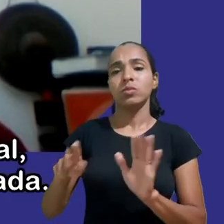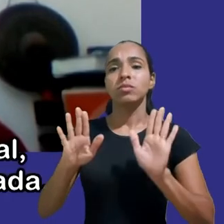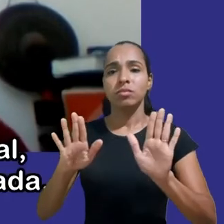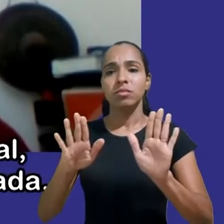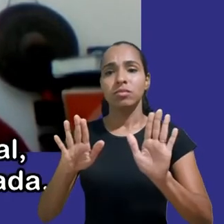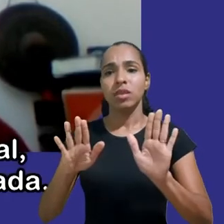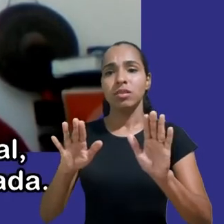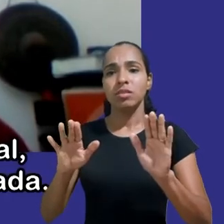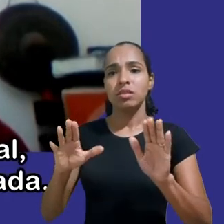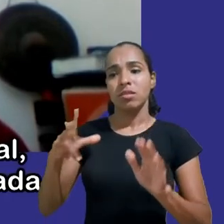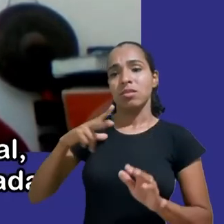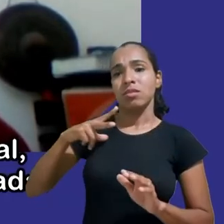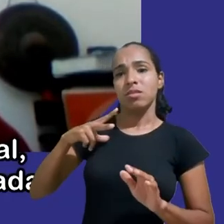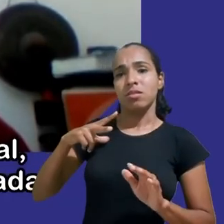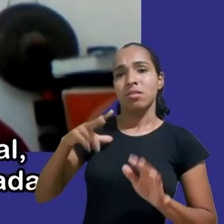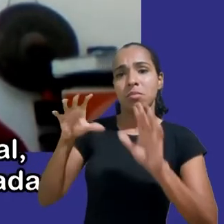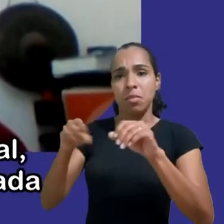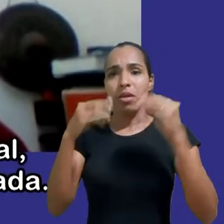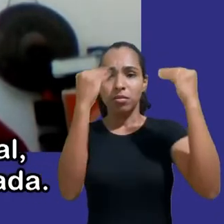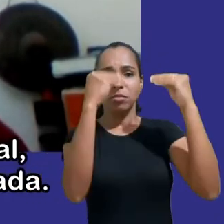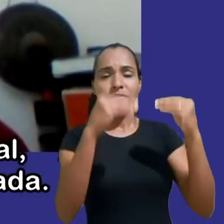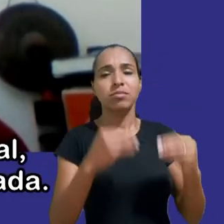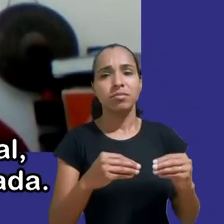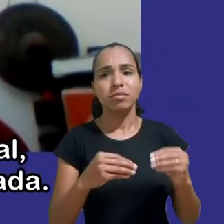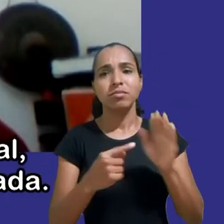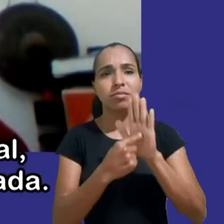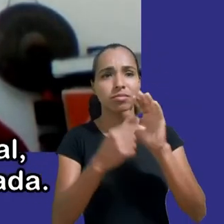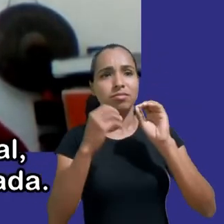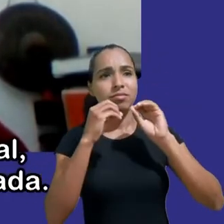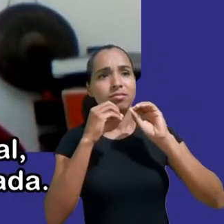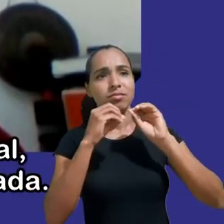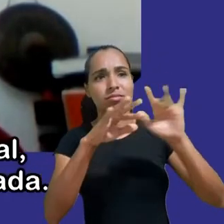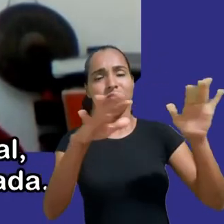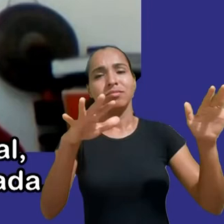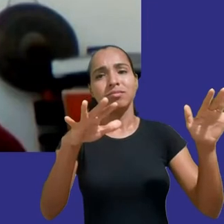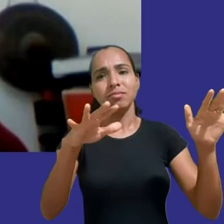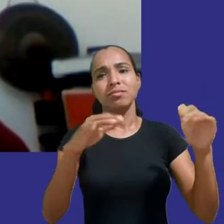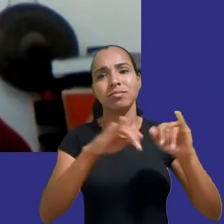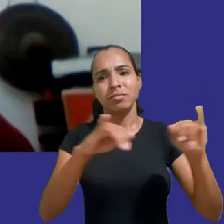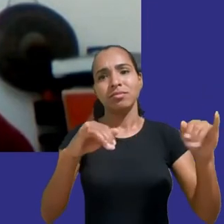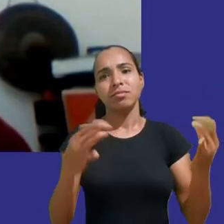but data collection more generally profiling surveillance advertising